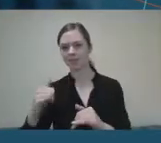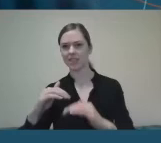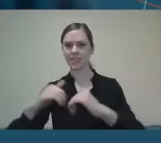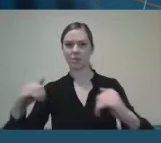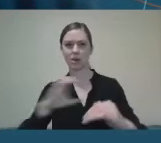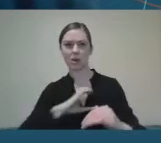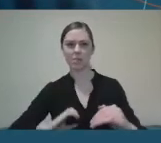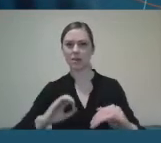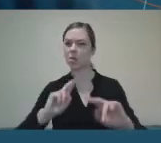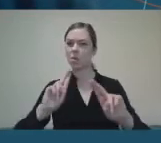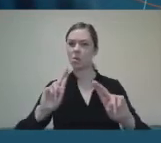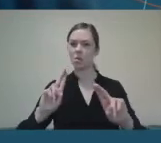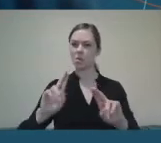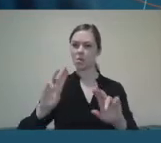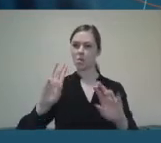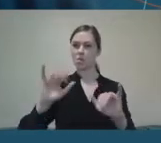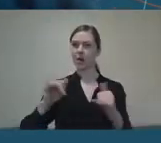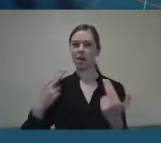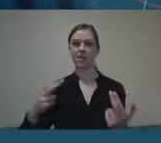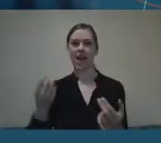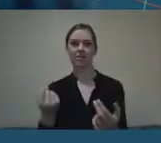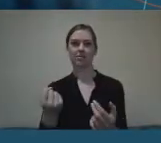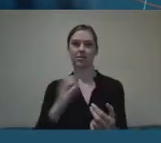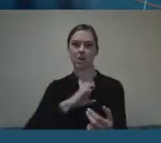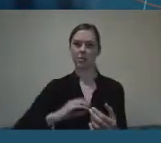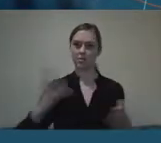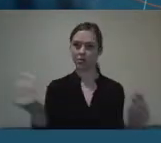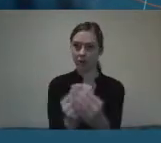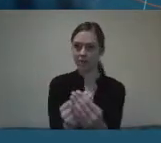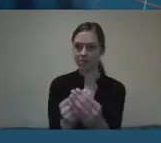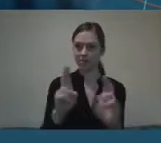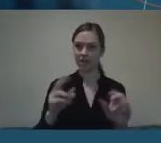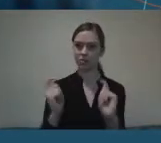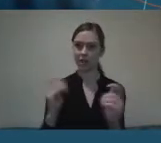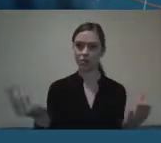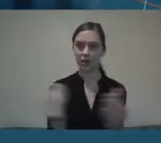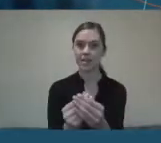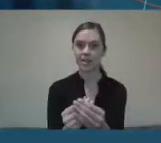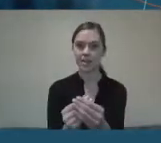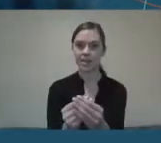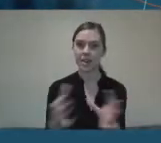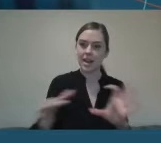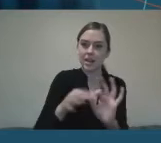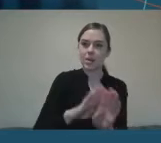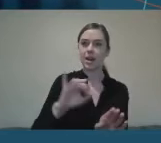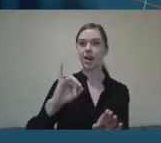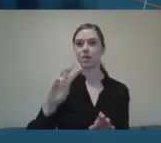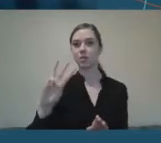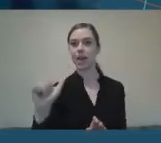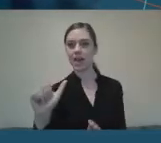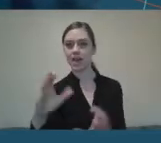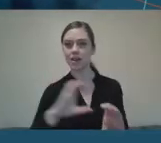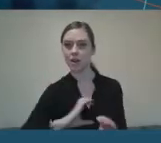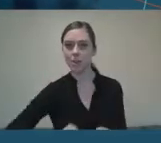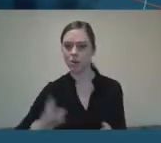basketball club provide inclusion basketball and then link with the Special Olympics club, link with the IWA club, and work together, so